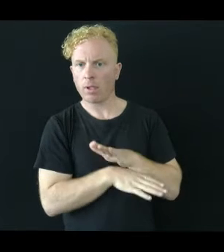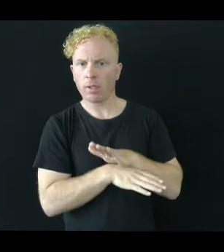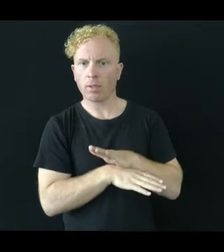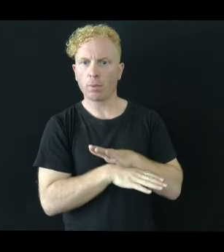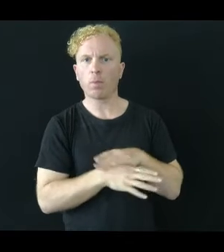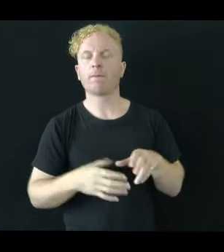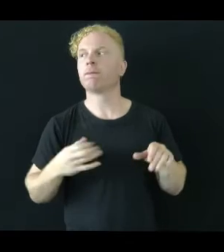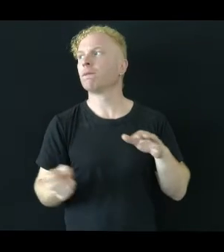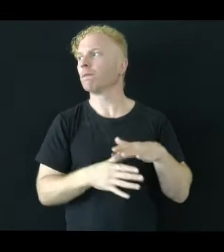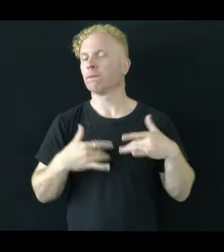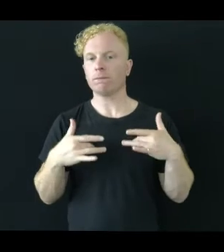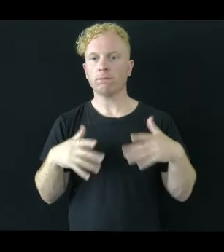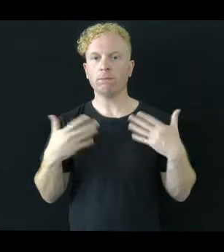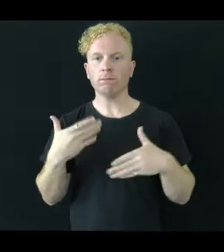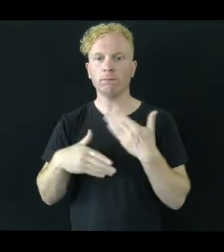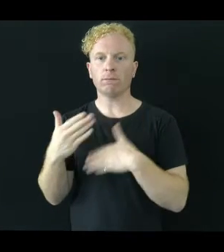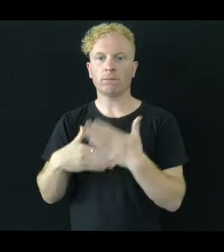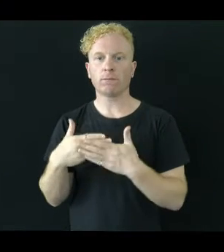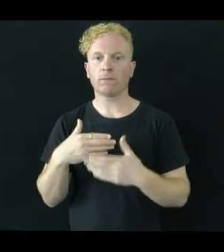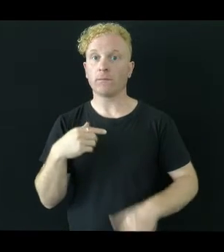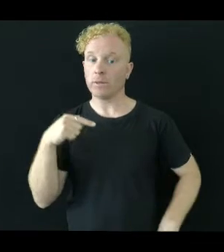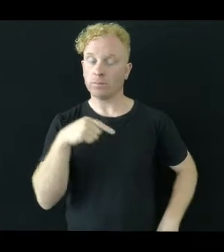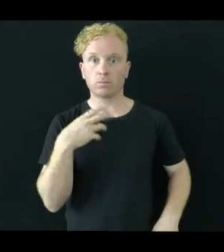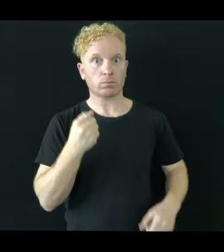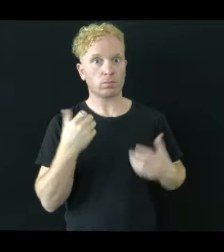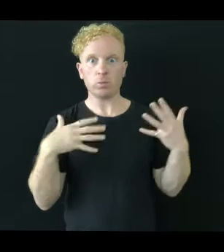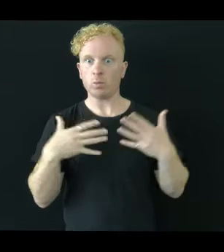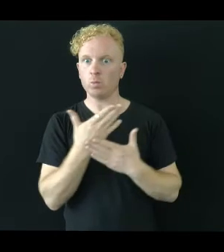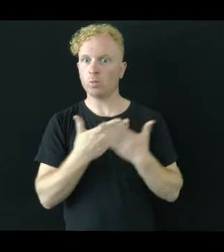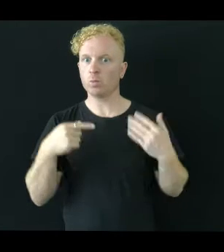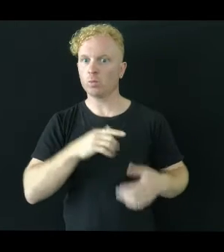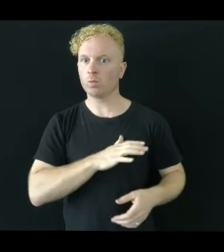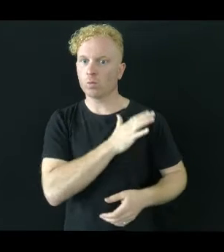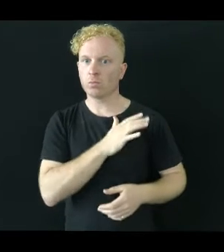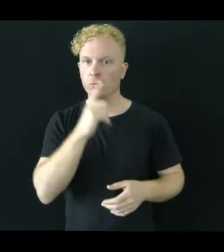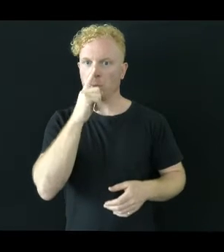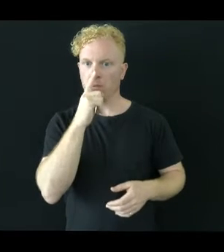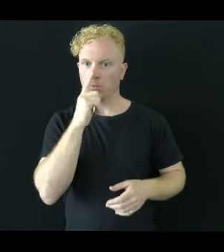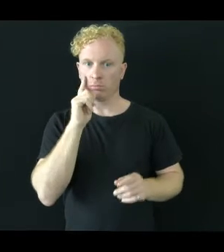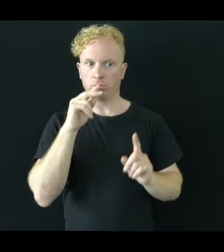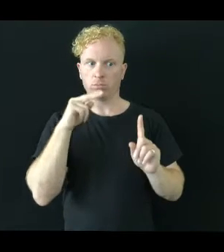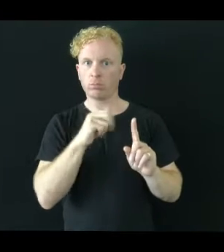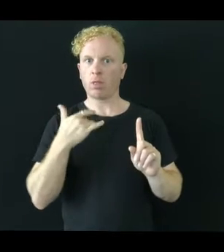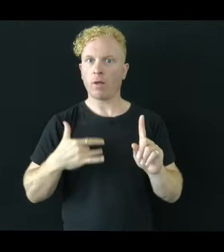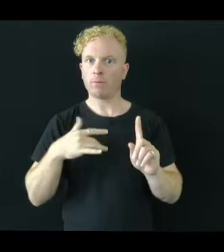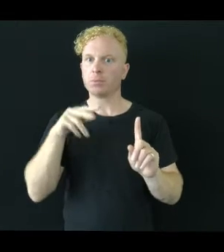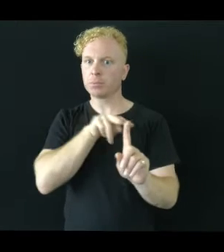it and sweep it under the carpet. But there is potential, to look at some ways